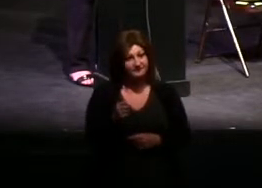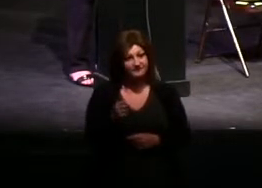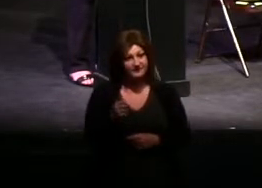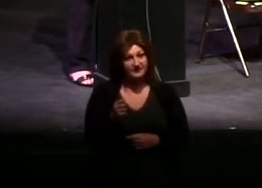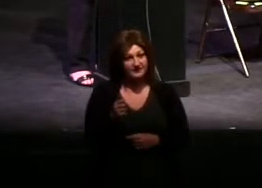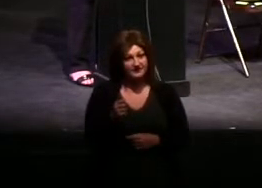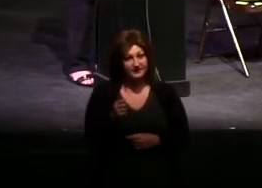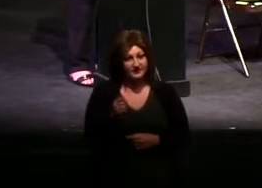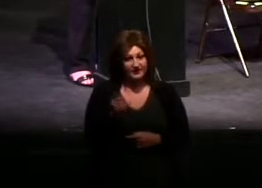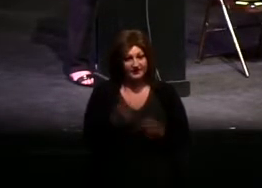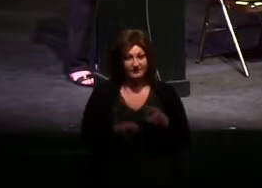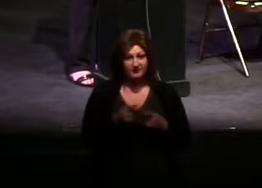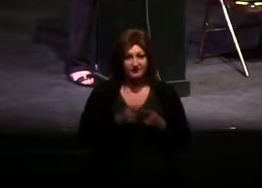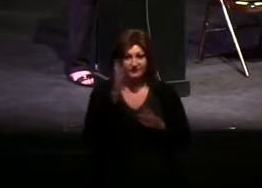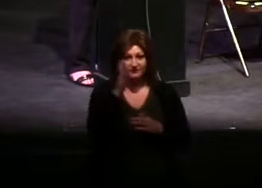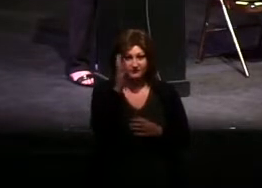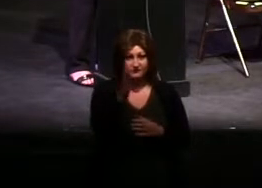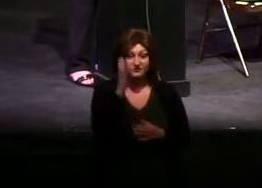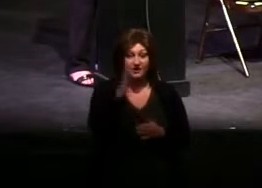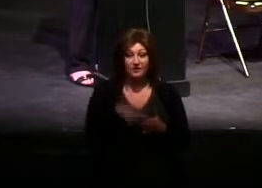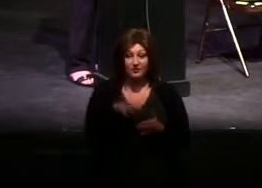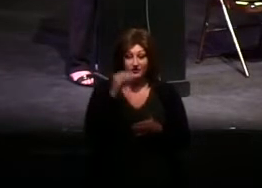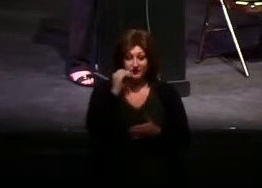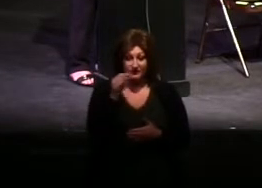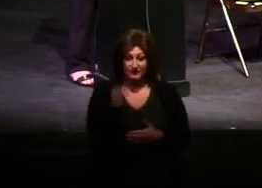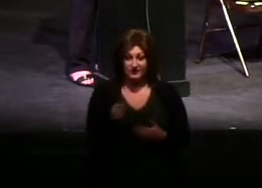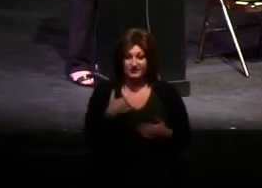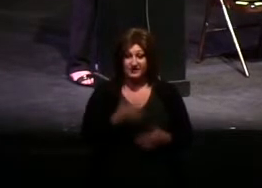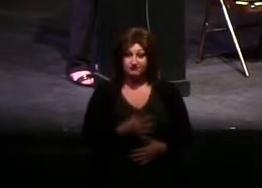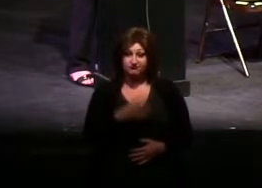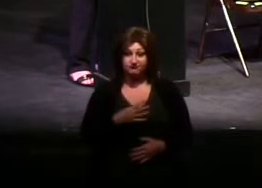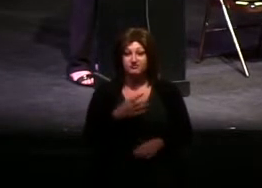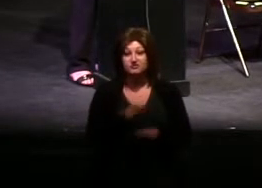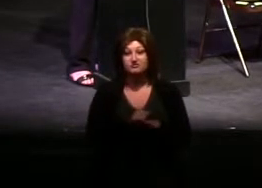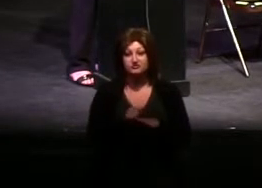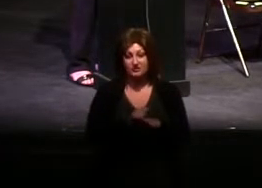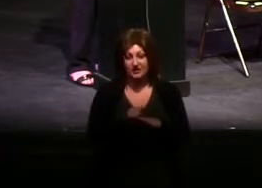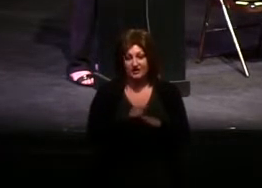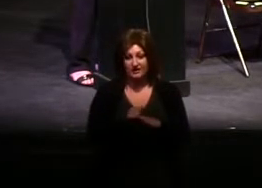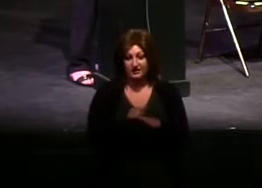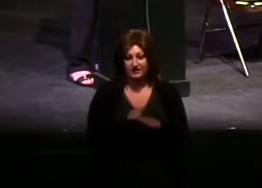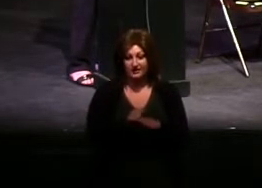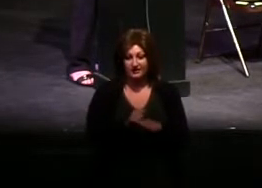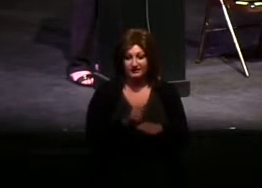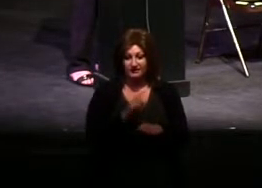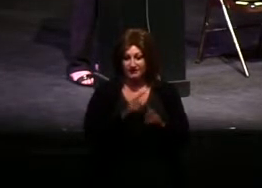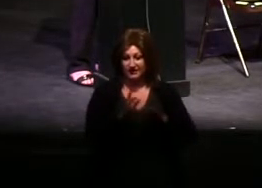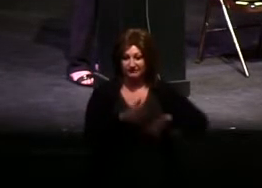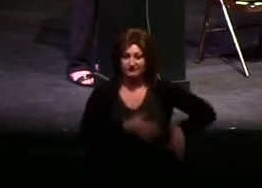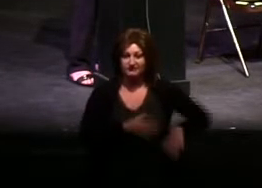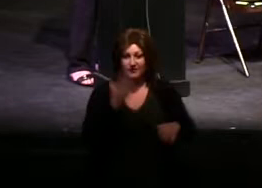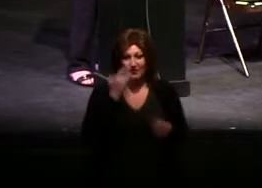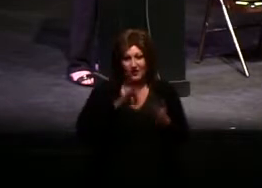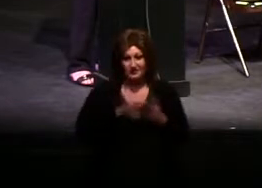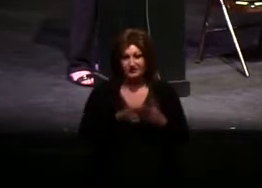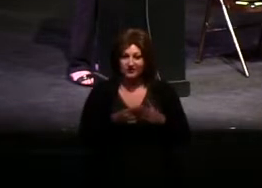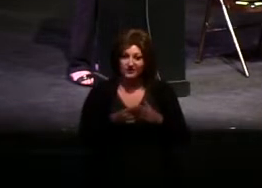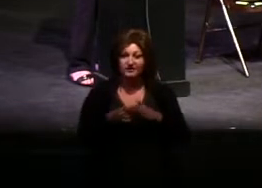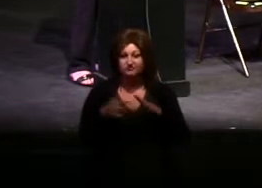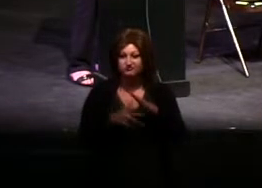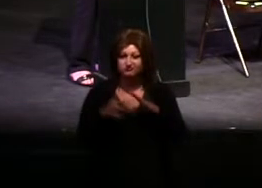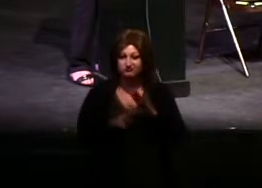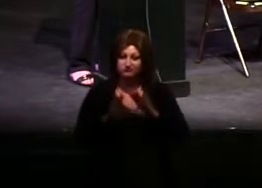in the yet unforeseeable future, I'll learn that he's had classical training but turned his back on it to start his own garage band in